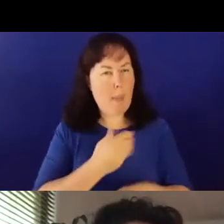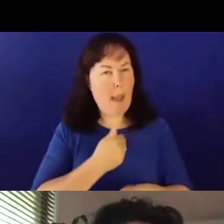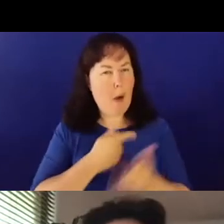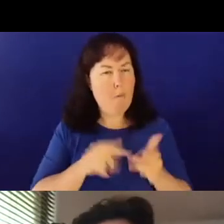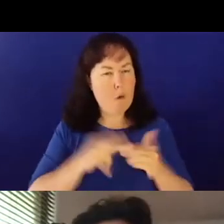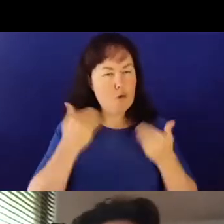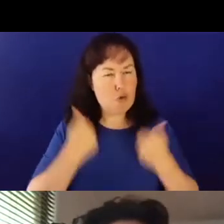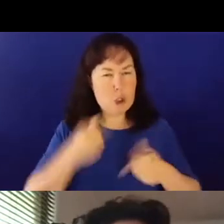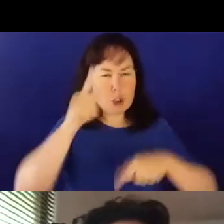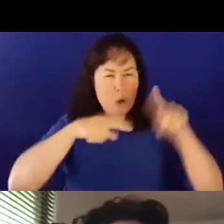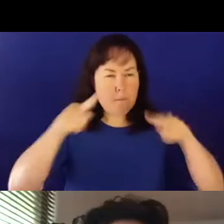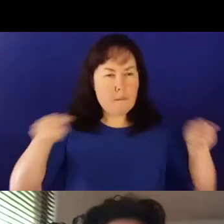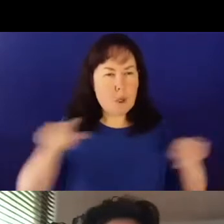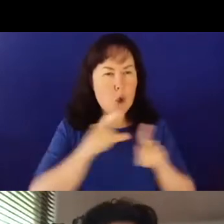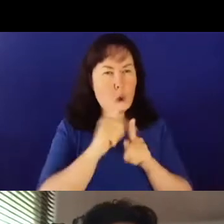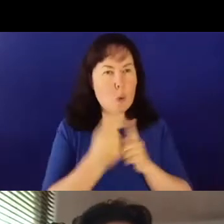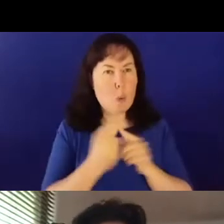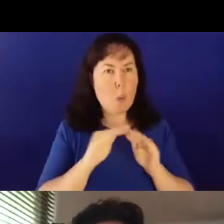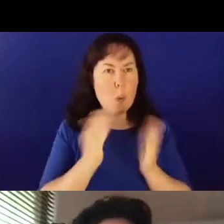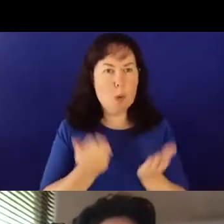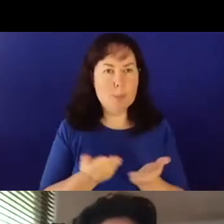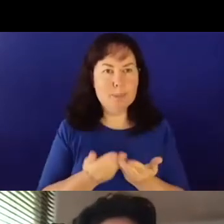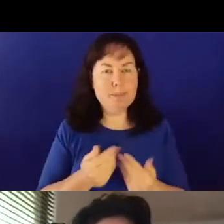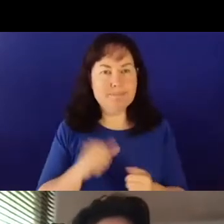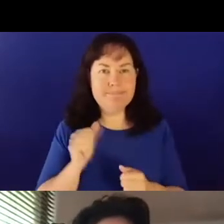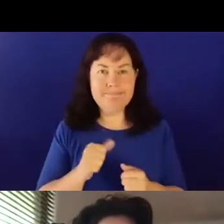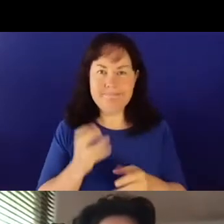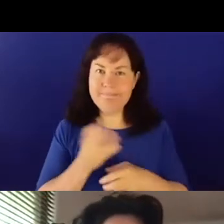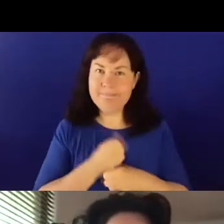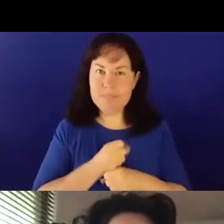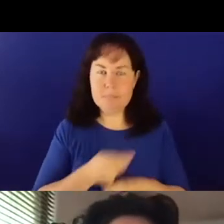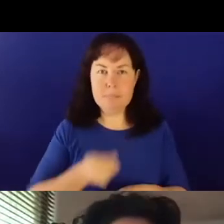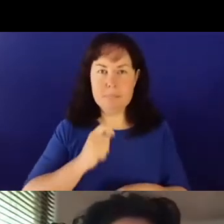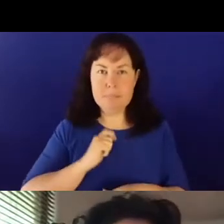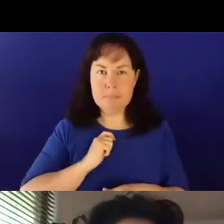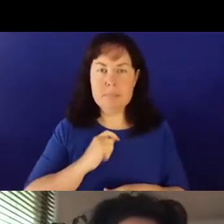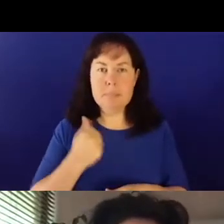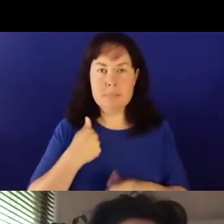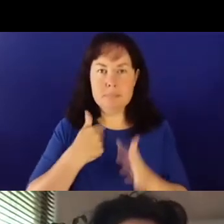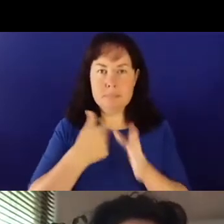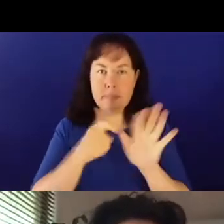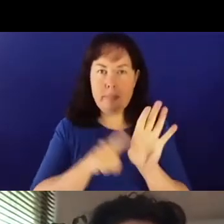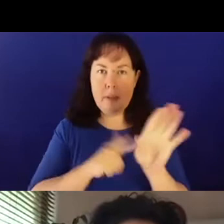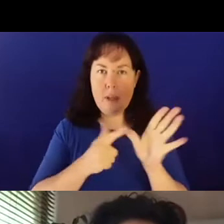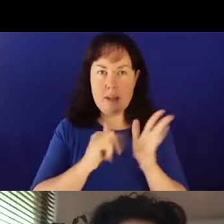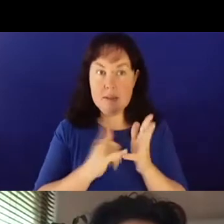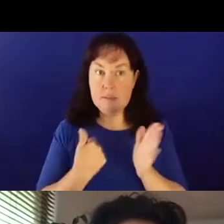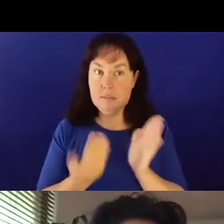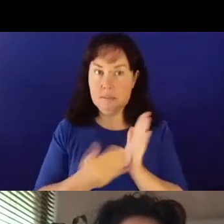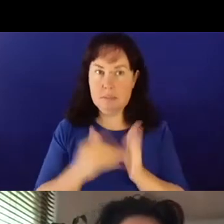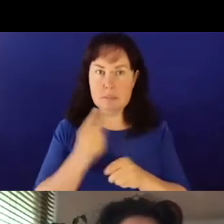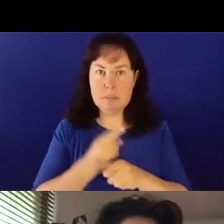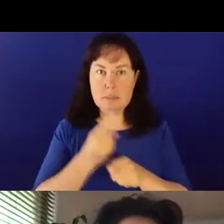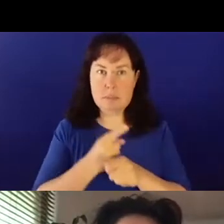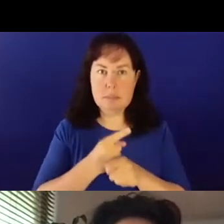Fantastic. Thanks, Lawani. Kais. Yes, I'm going to jump off the back of that. And there's going to be a lot of people, a lot of interest